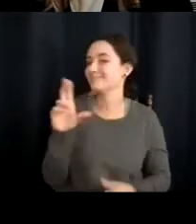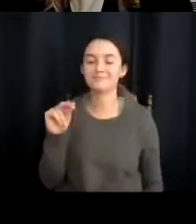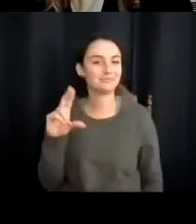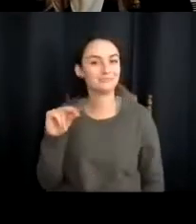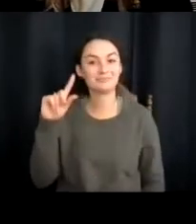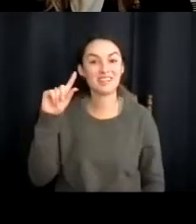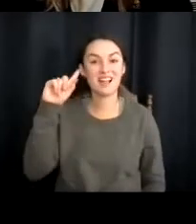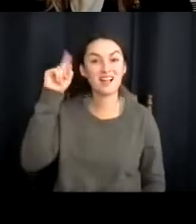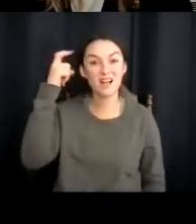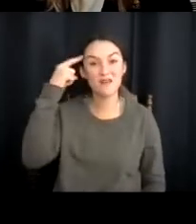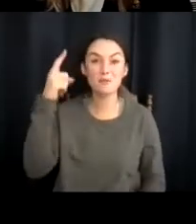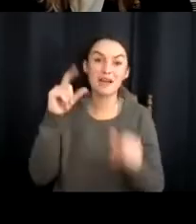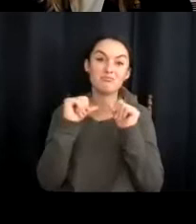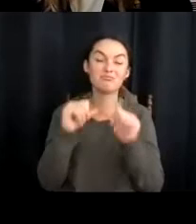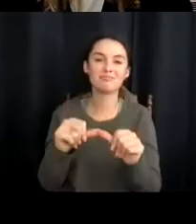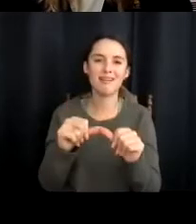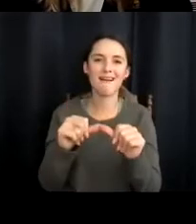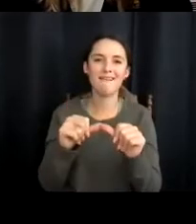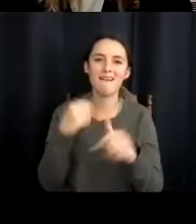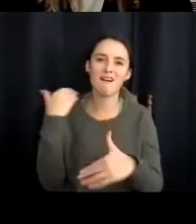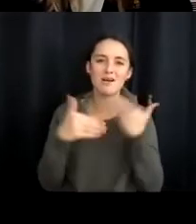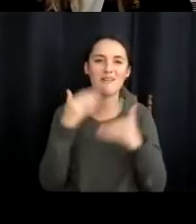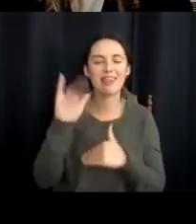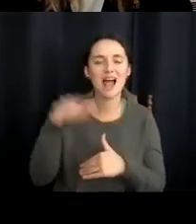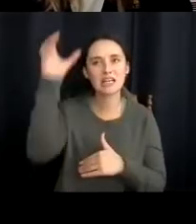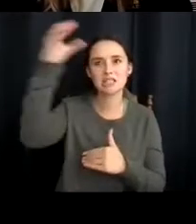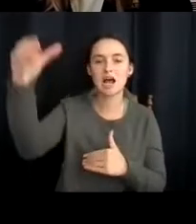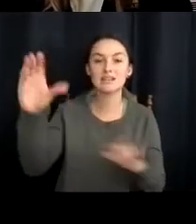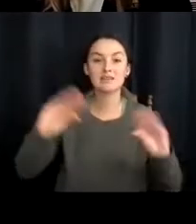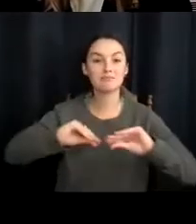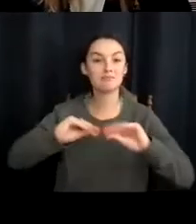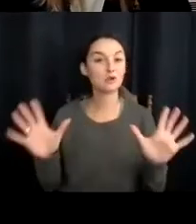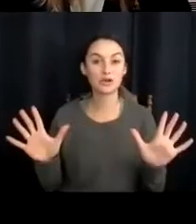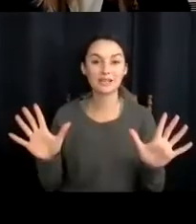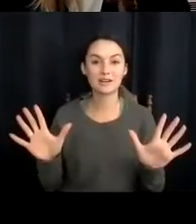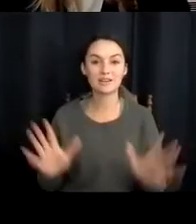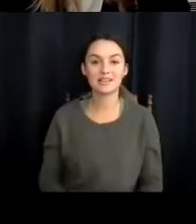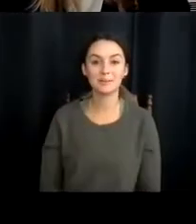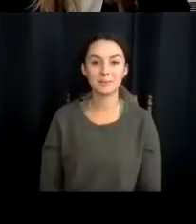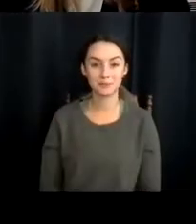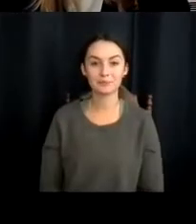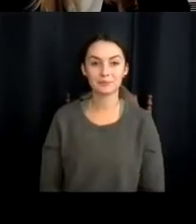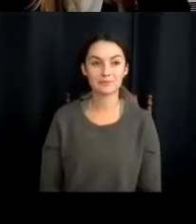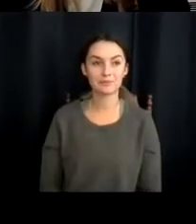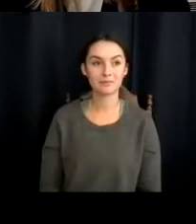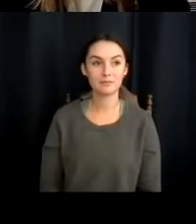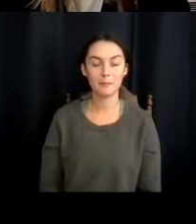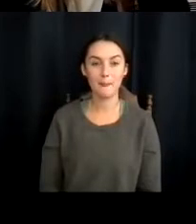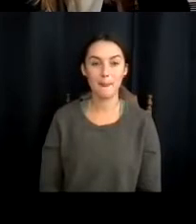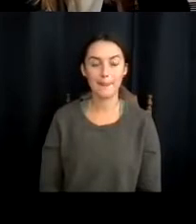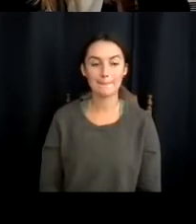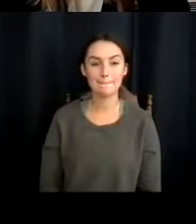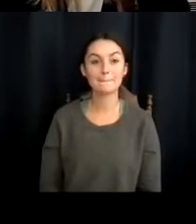that concept of transparency, meaning anyone can watch and participate in the process. So this is a really great example